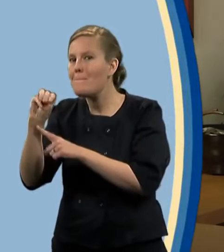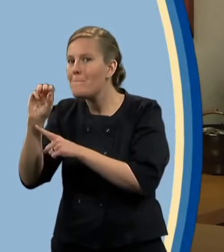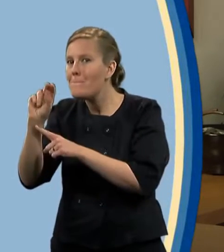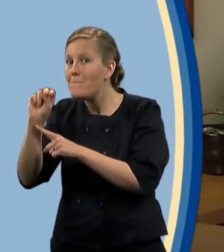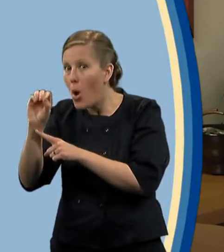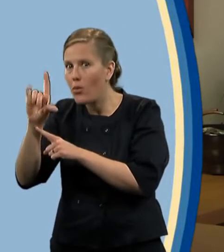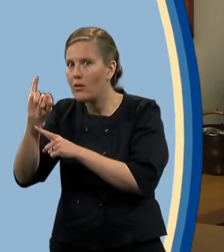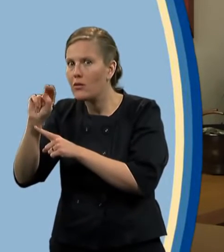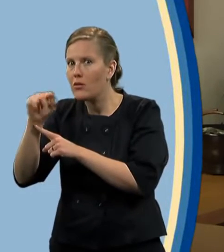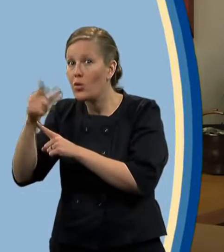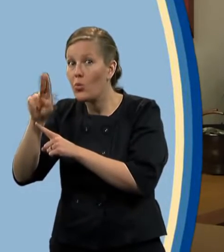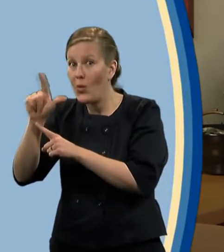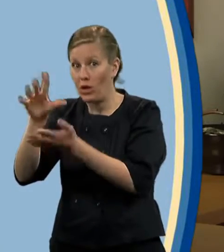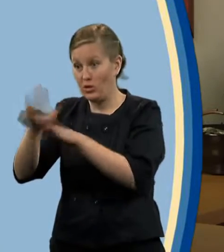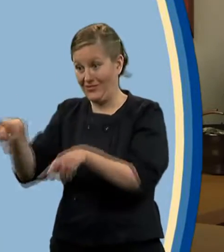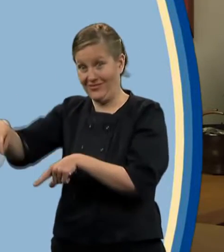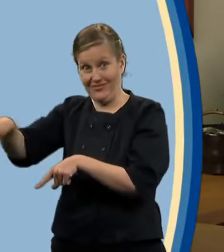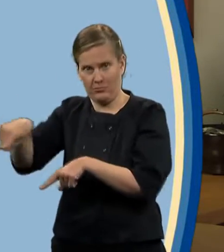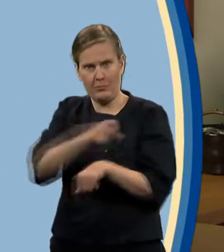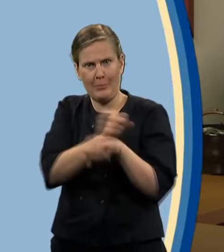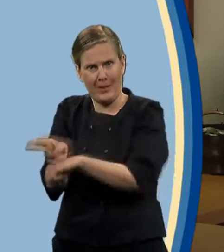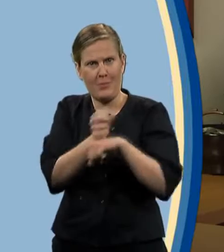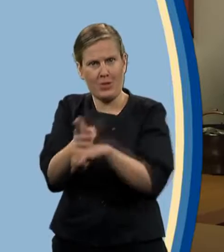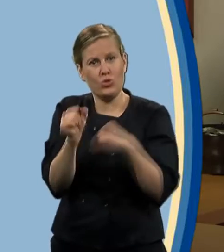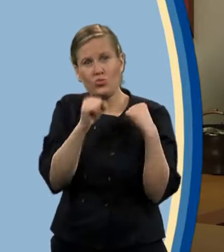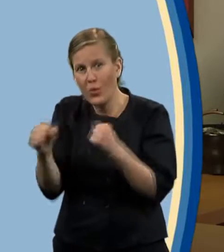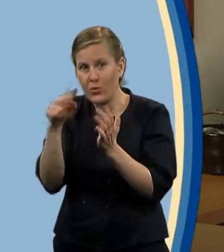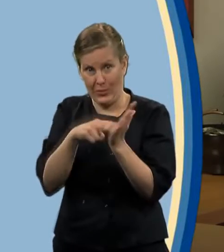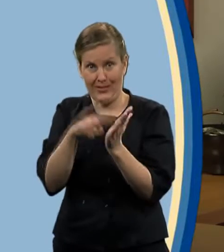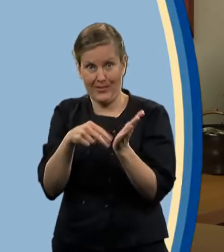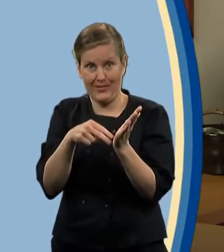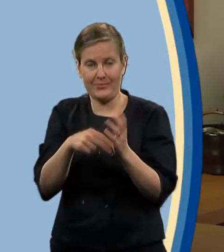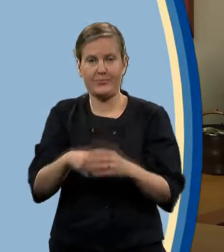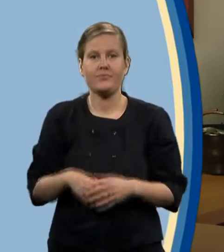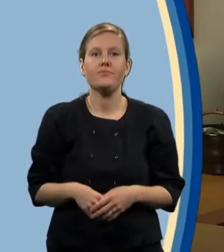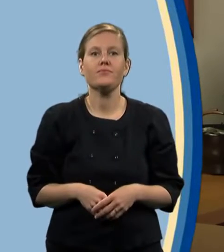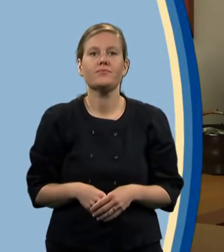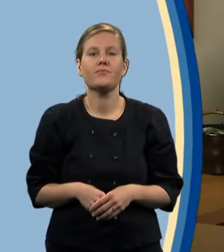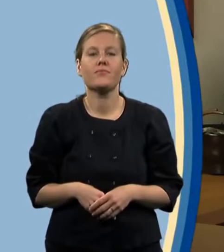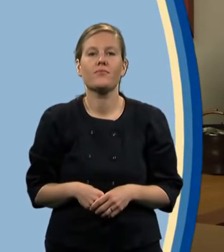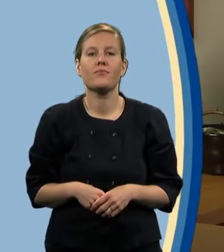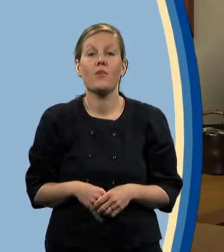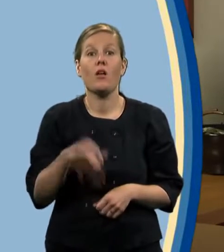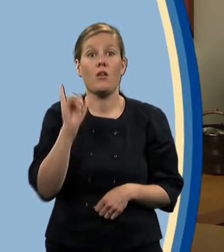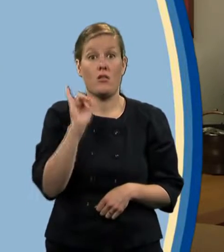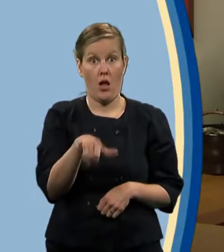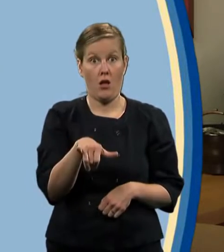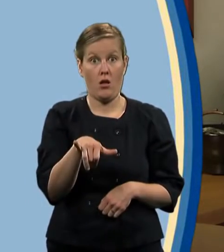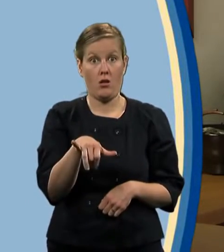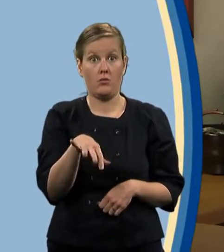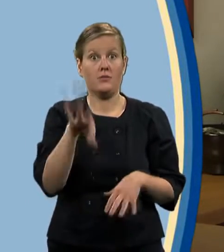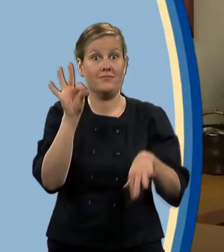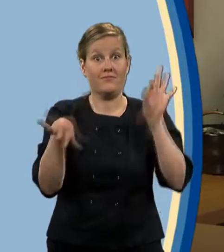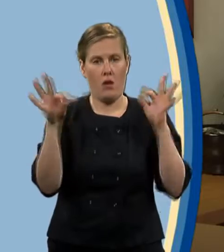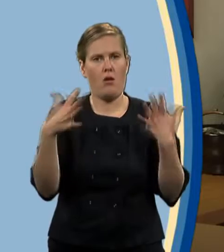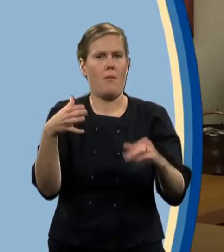had access to sign language. And they have shown to be stronger readers as compared to monolingual hearing English children. This